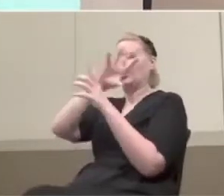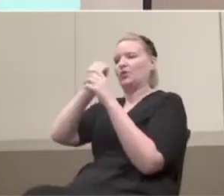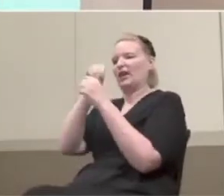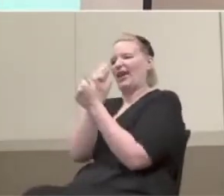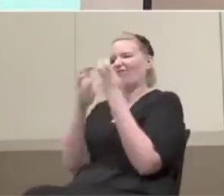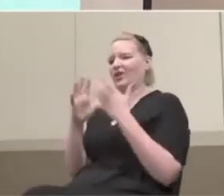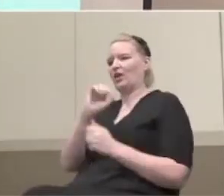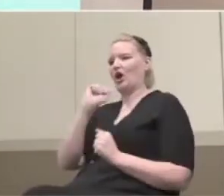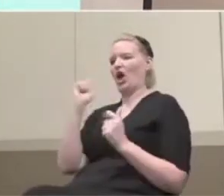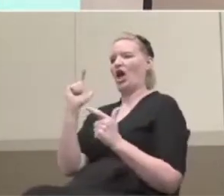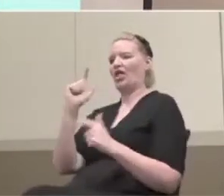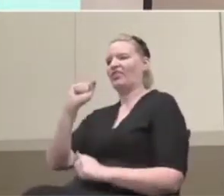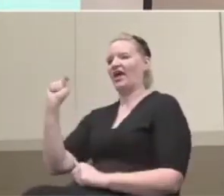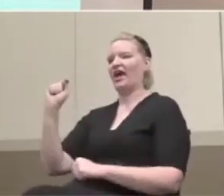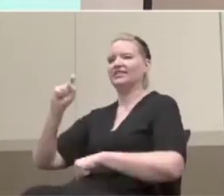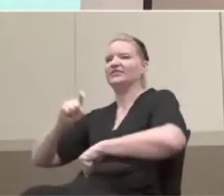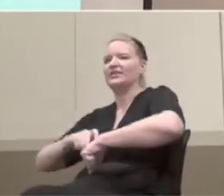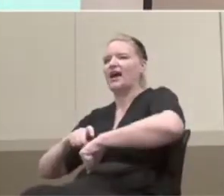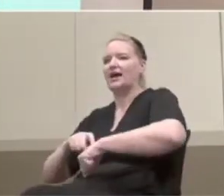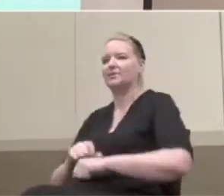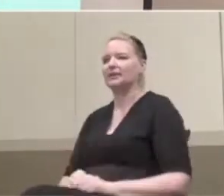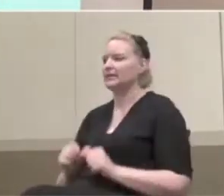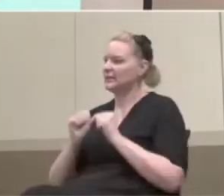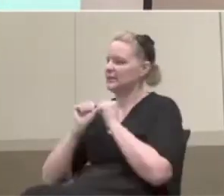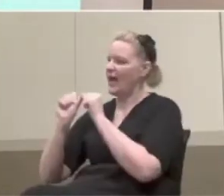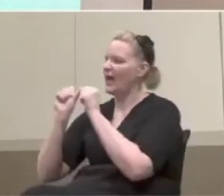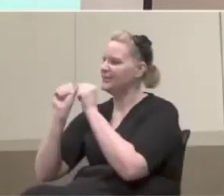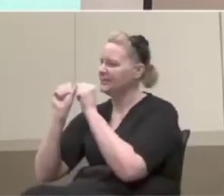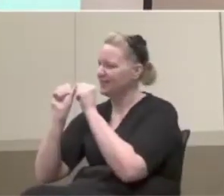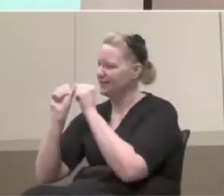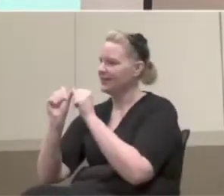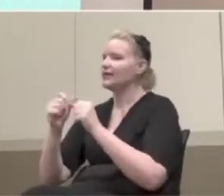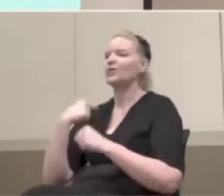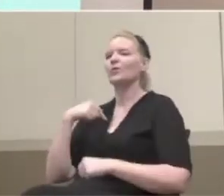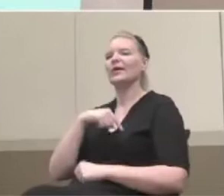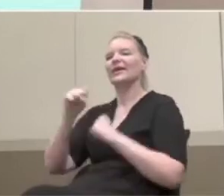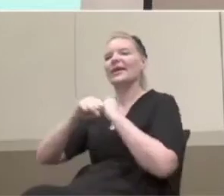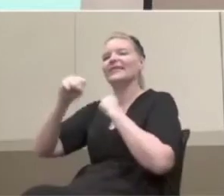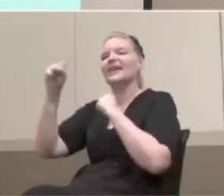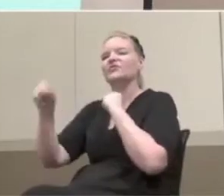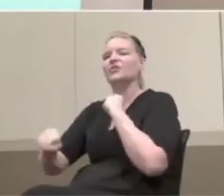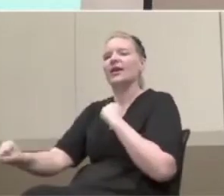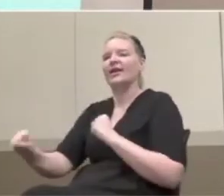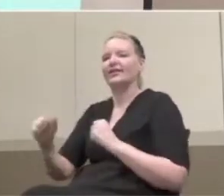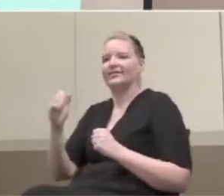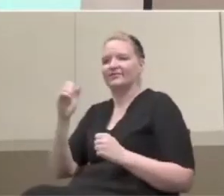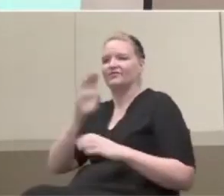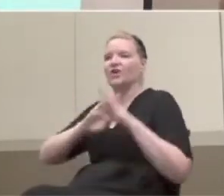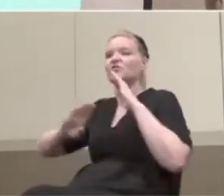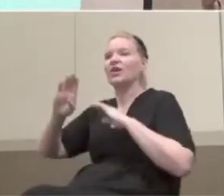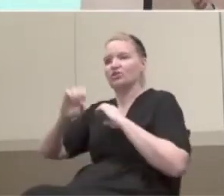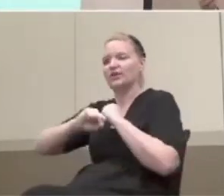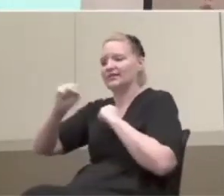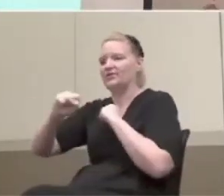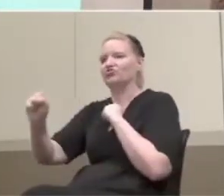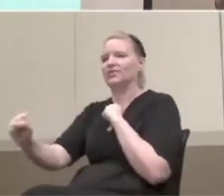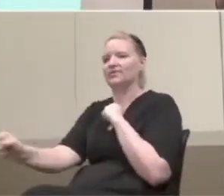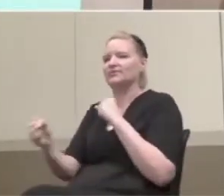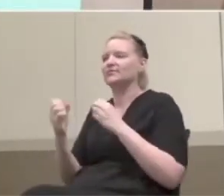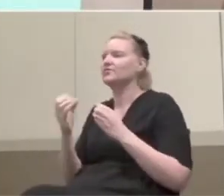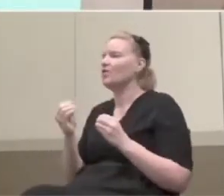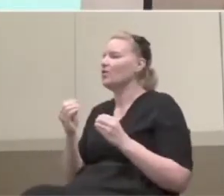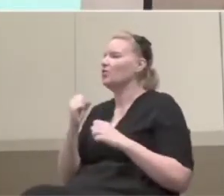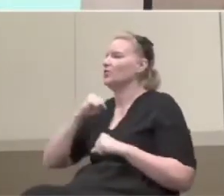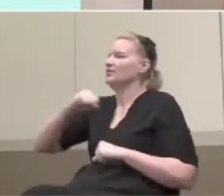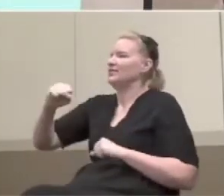and constantly to exaggerate our own frustration with stuff. When in reality, resistant behavior is